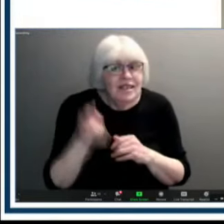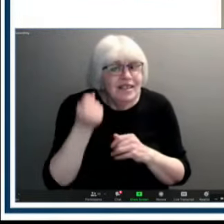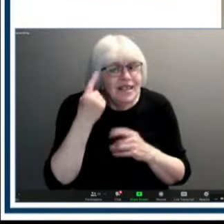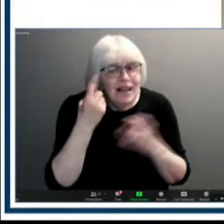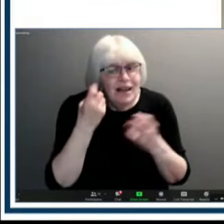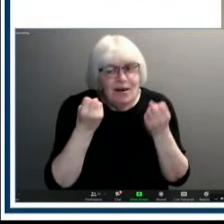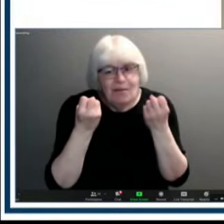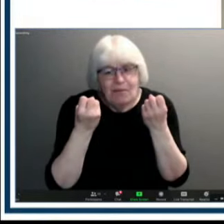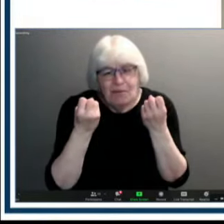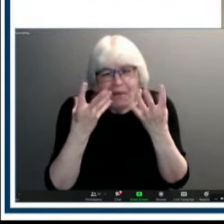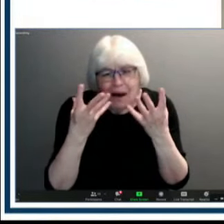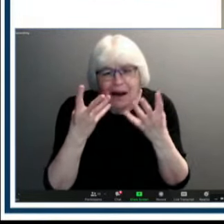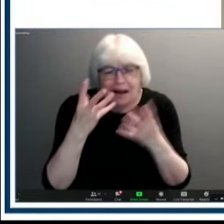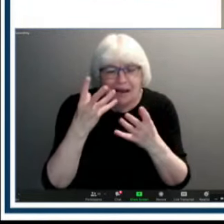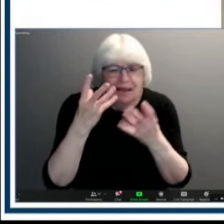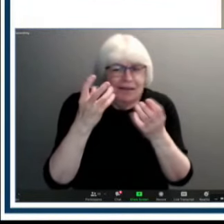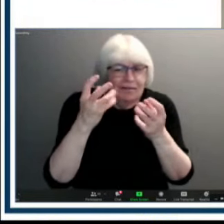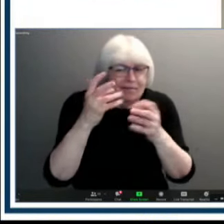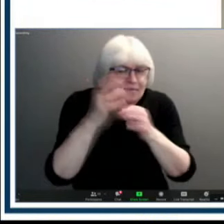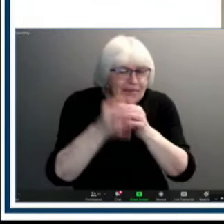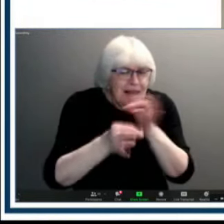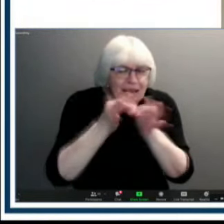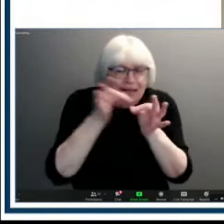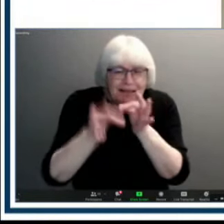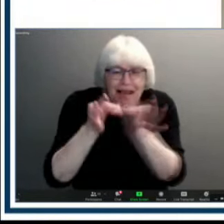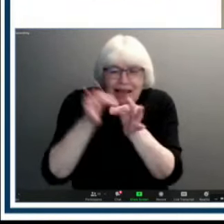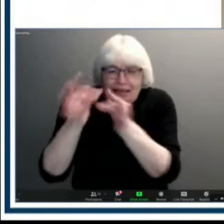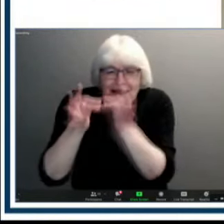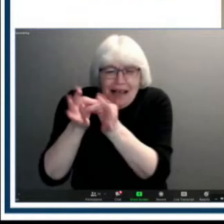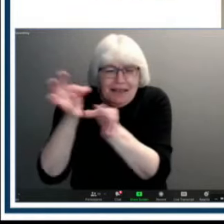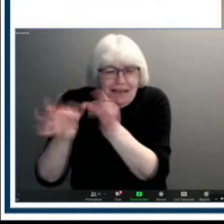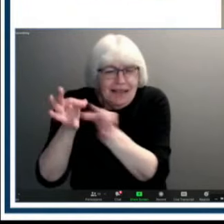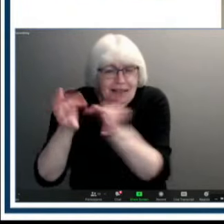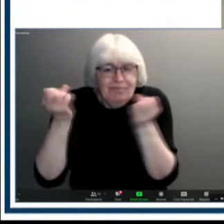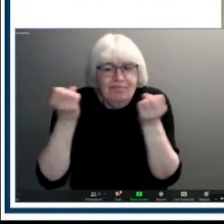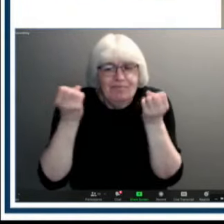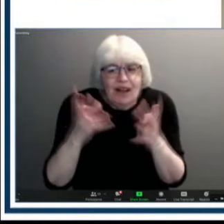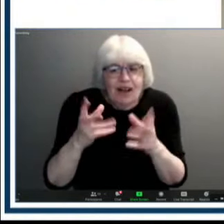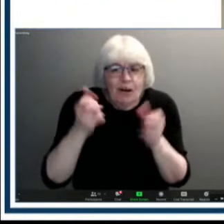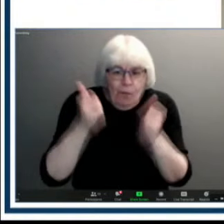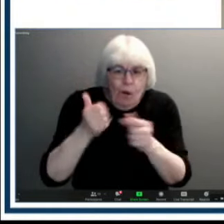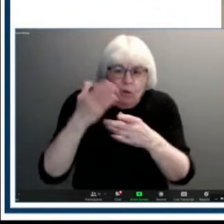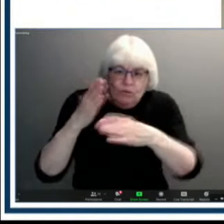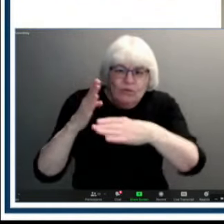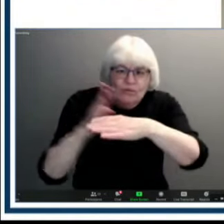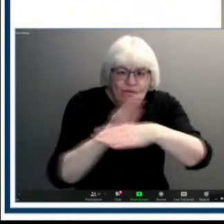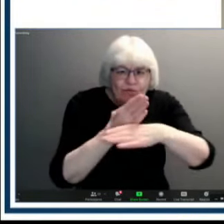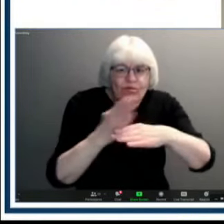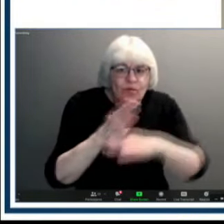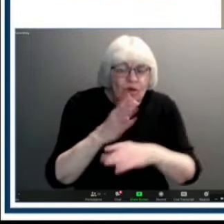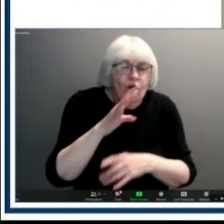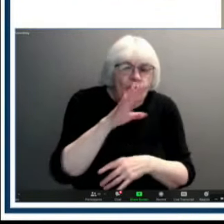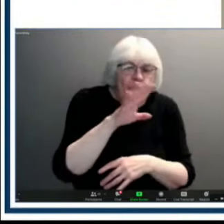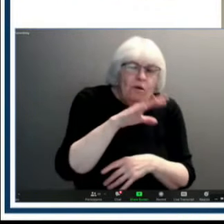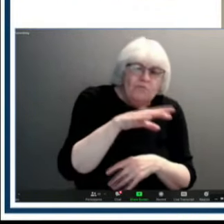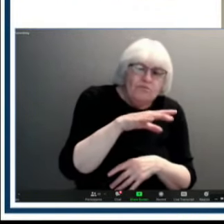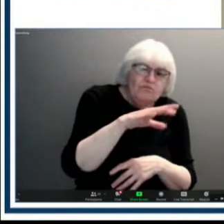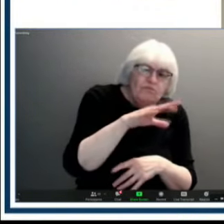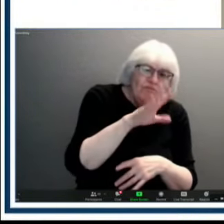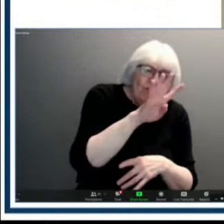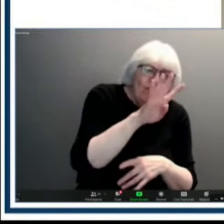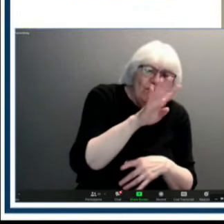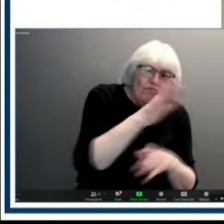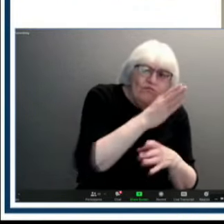stay to the majority of people within that 48 hours and then the next group within the 72 hours, to me is